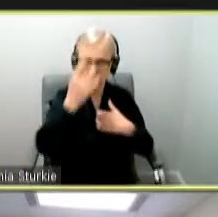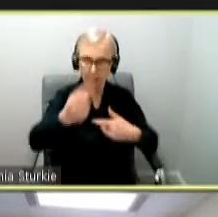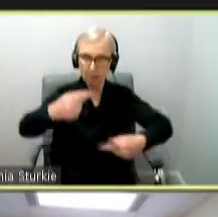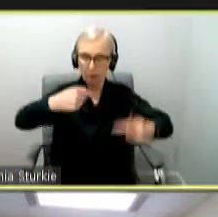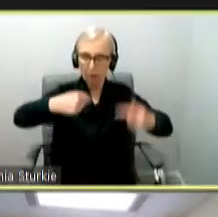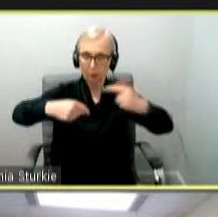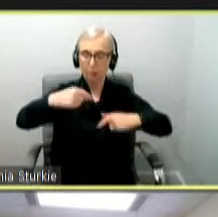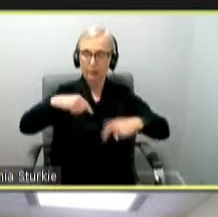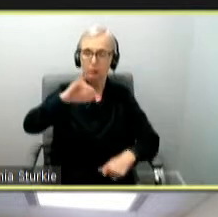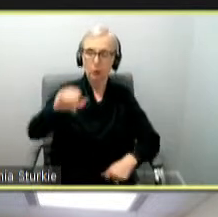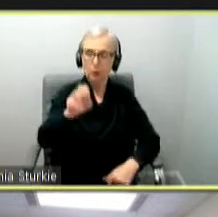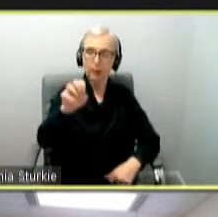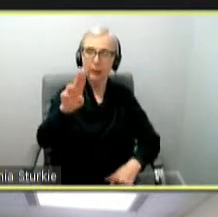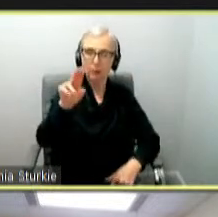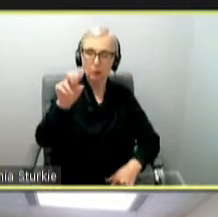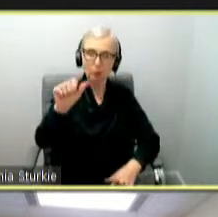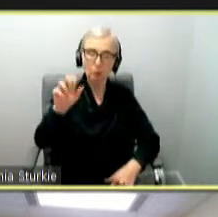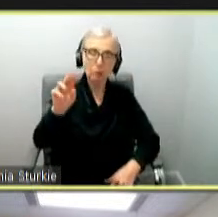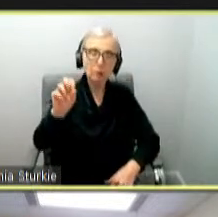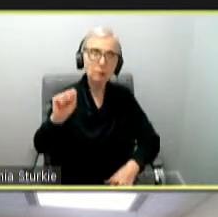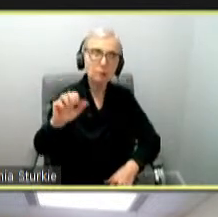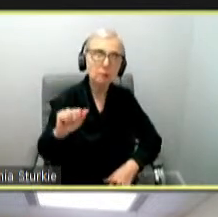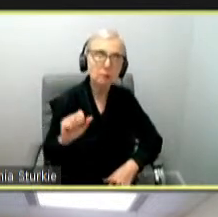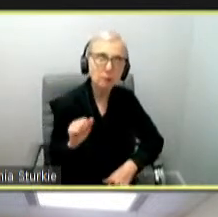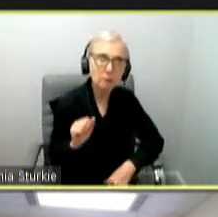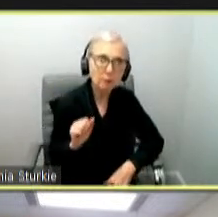to Jesus.